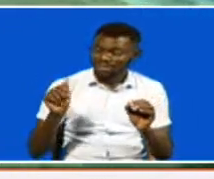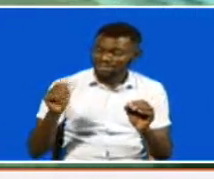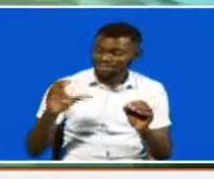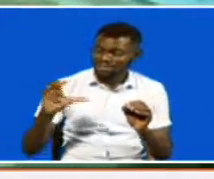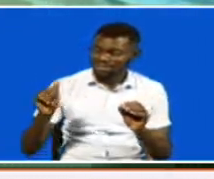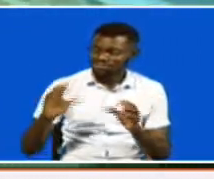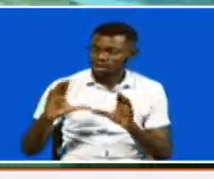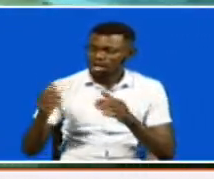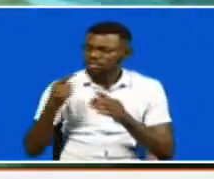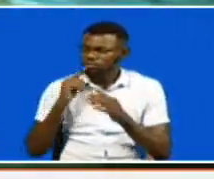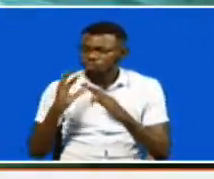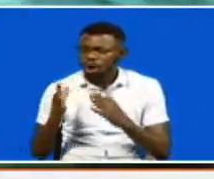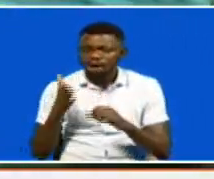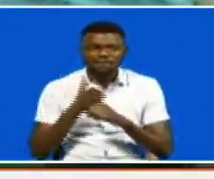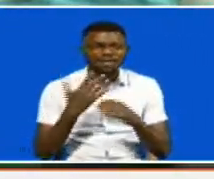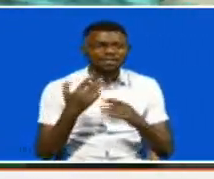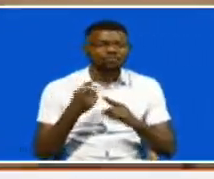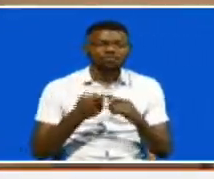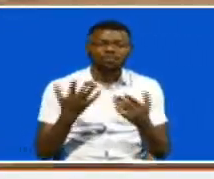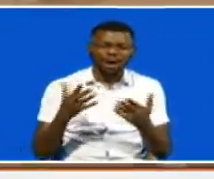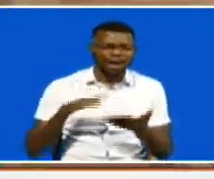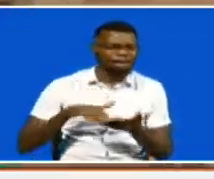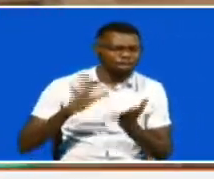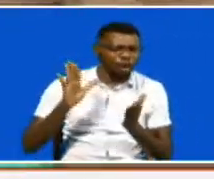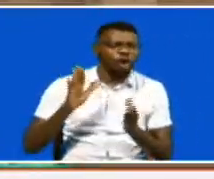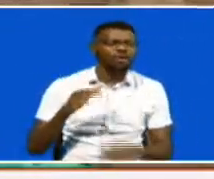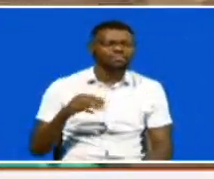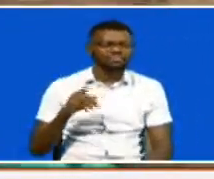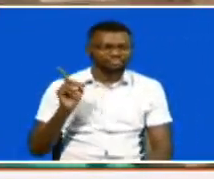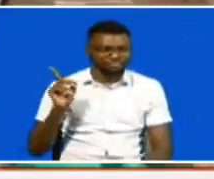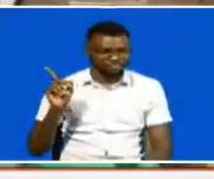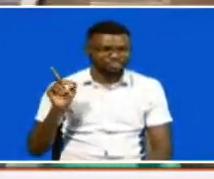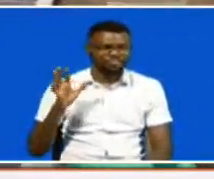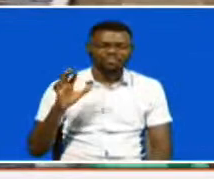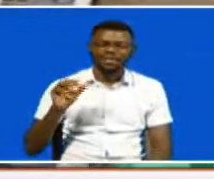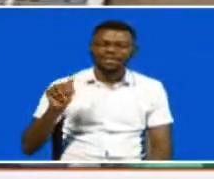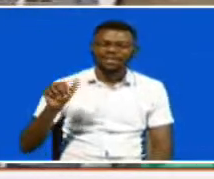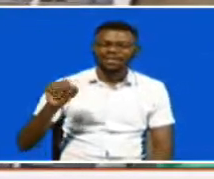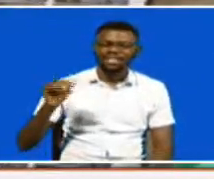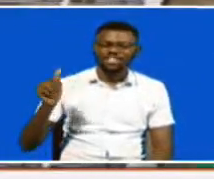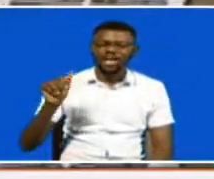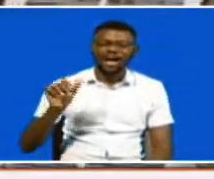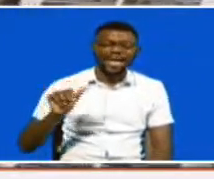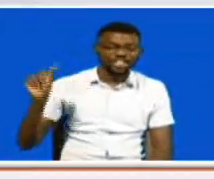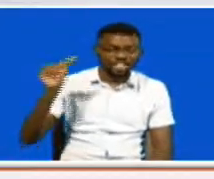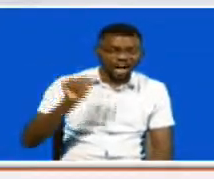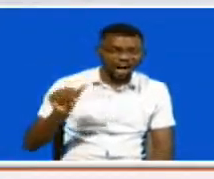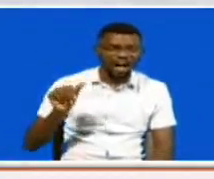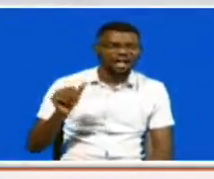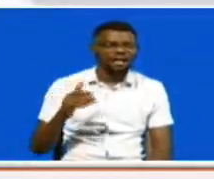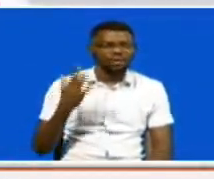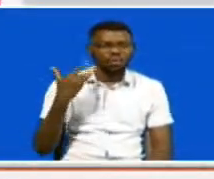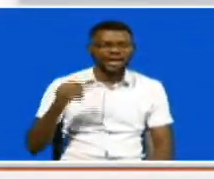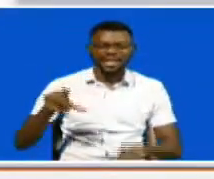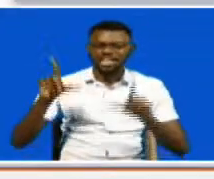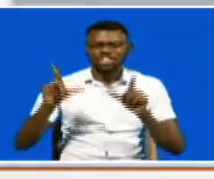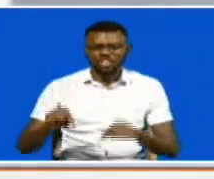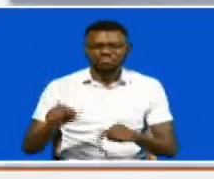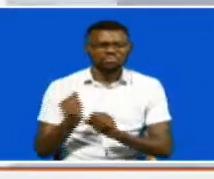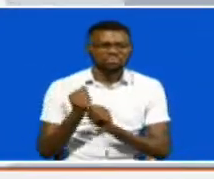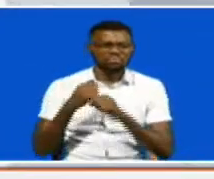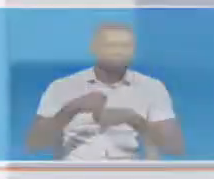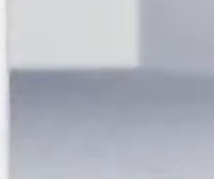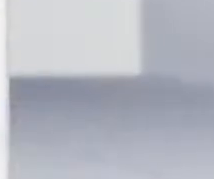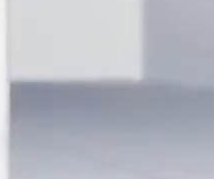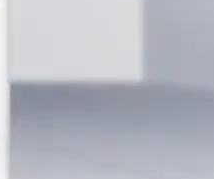that most illicit goods come from Asian countries because production is cheaper in such countries. The most counterfeited